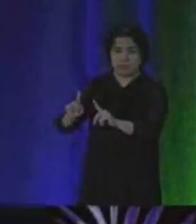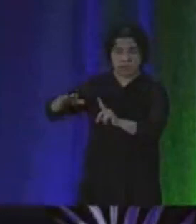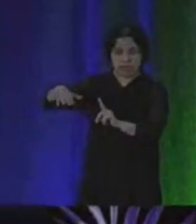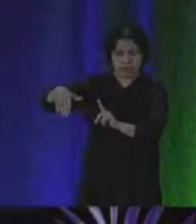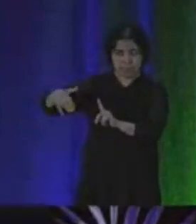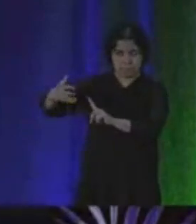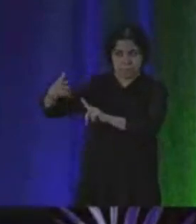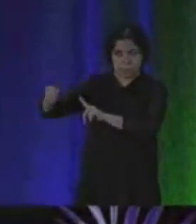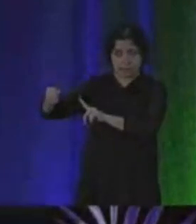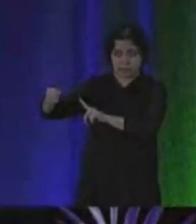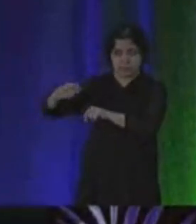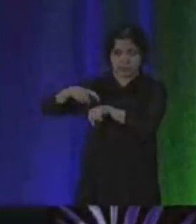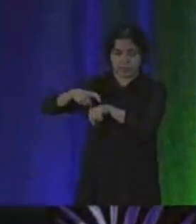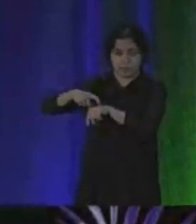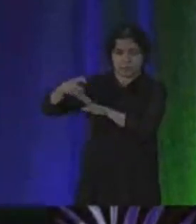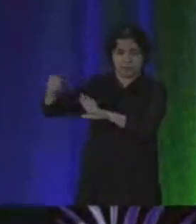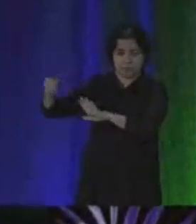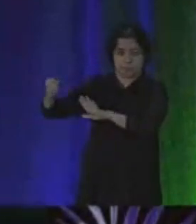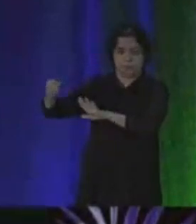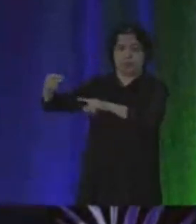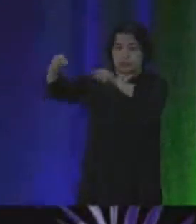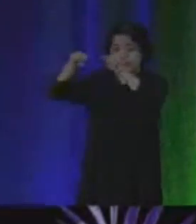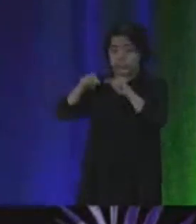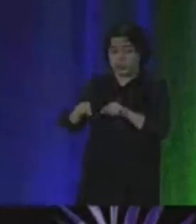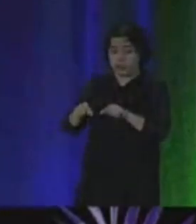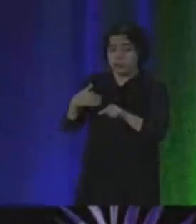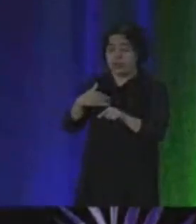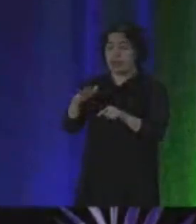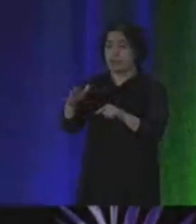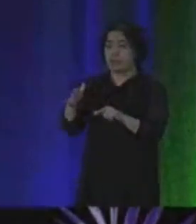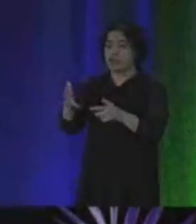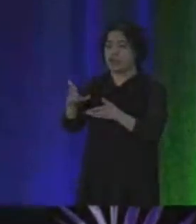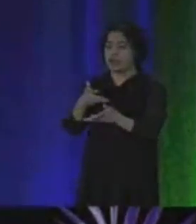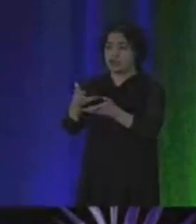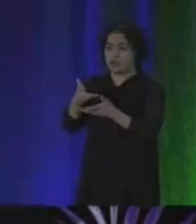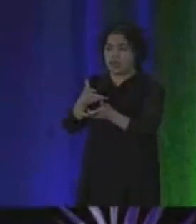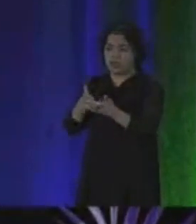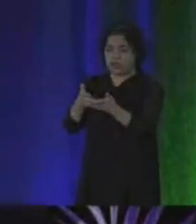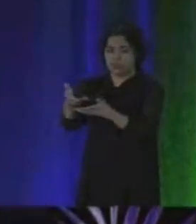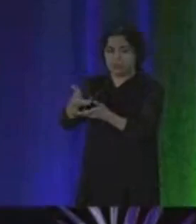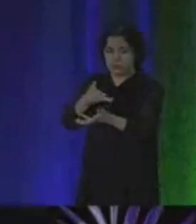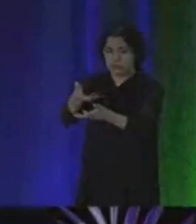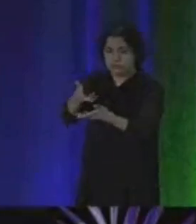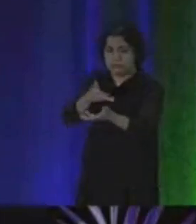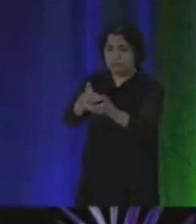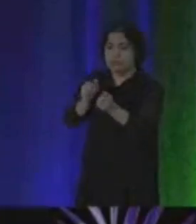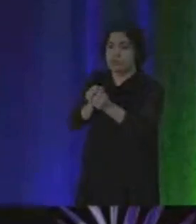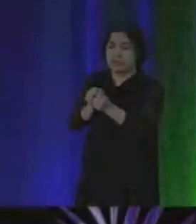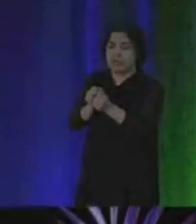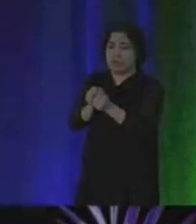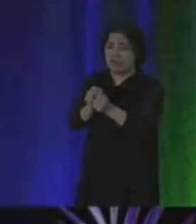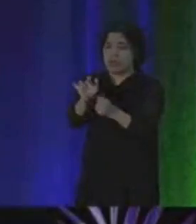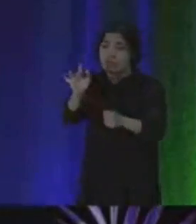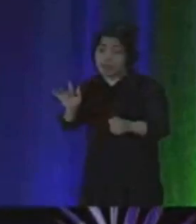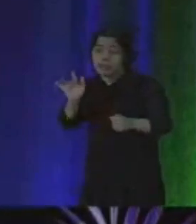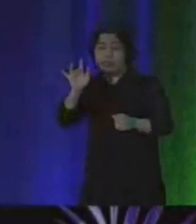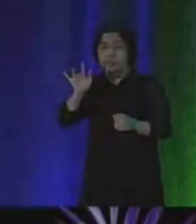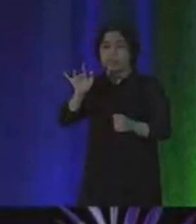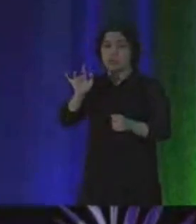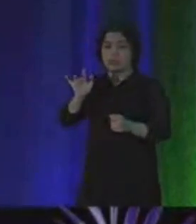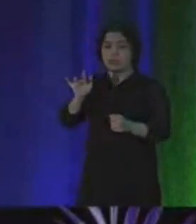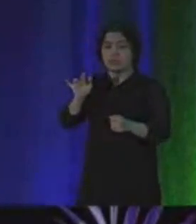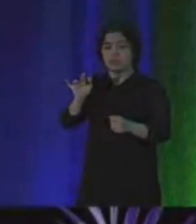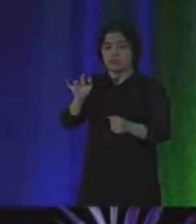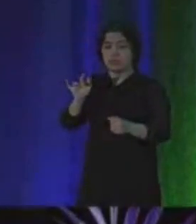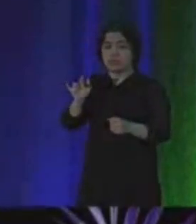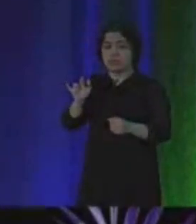now. And here you have your interactions, right? Which has the interaction type click. This is a